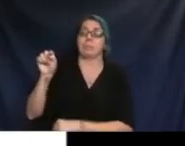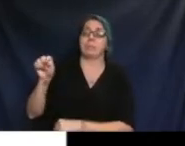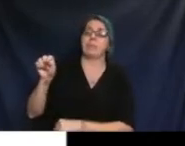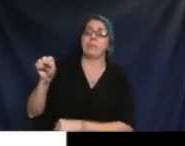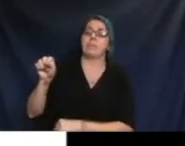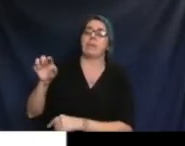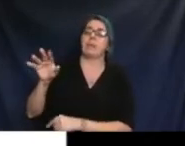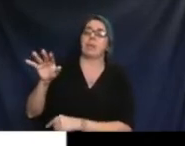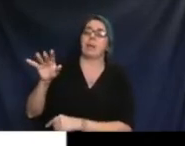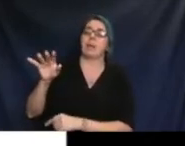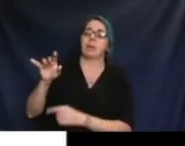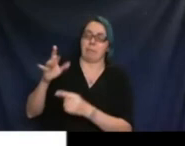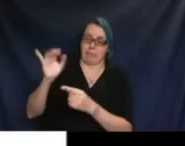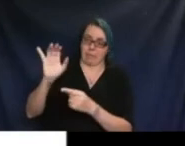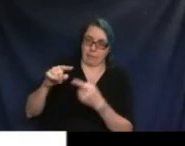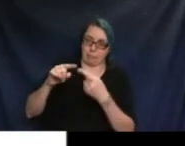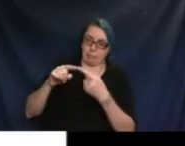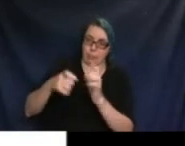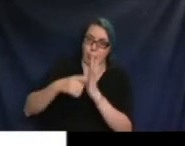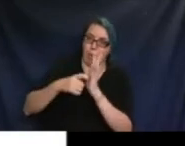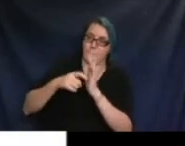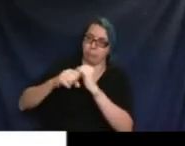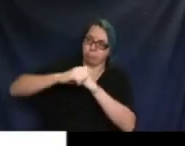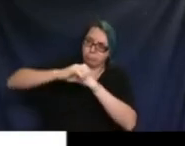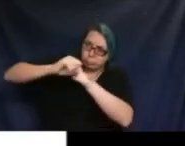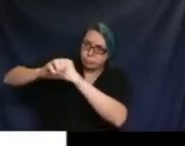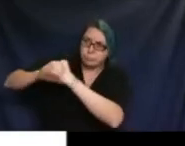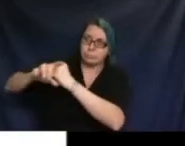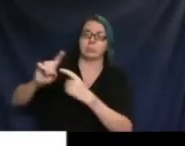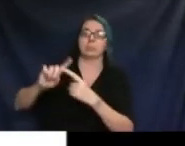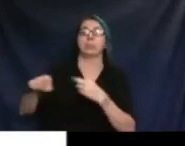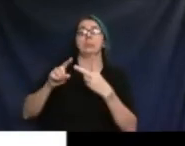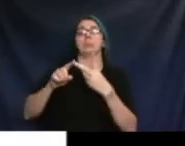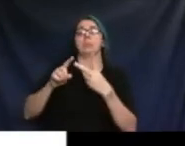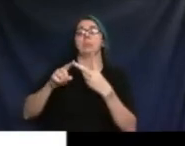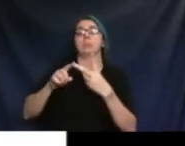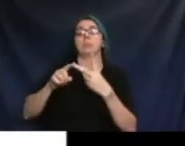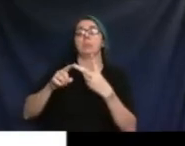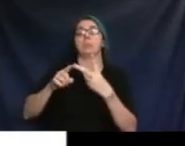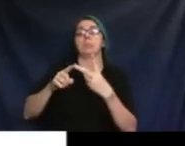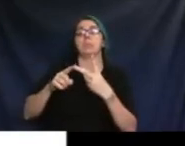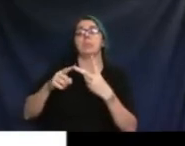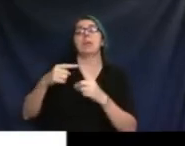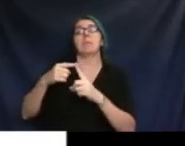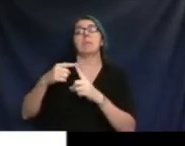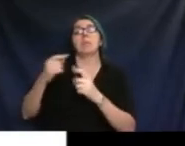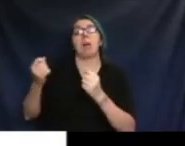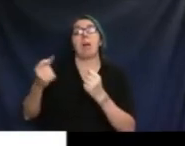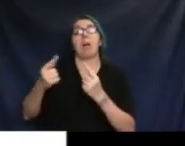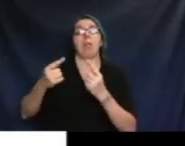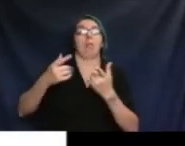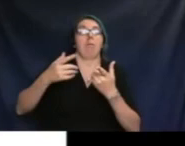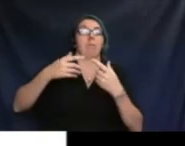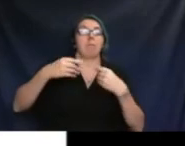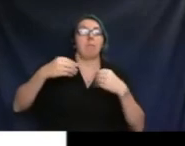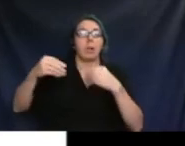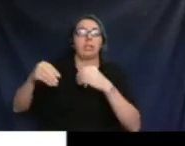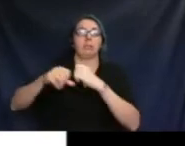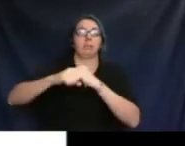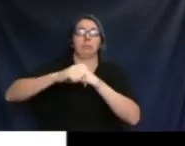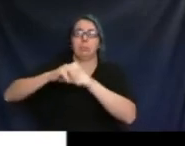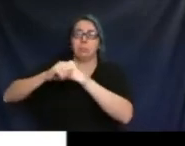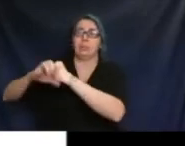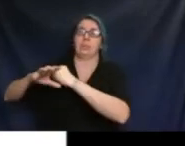the overall ArtworxTO marketing and communications. Security costs